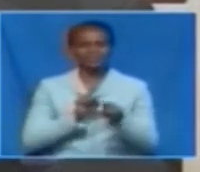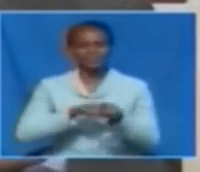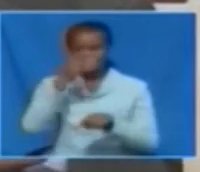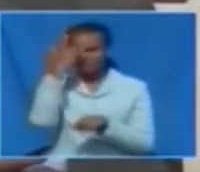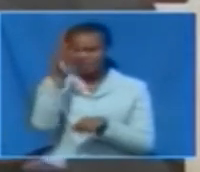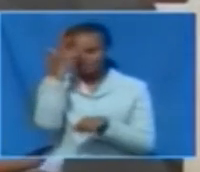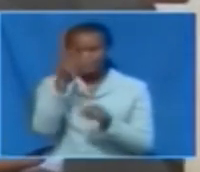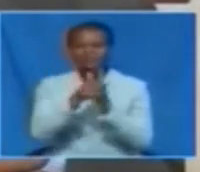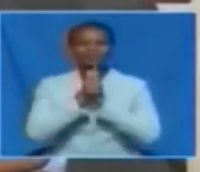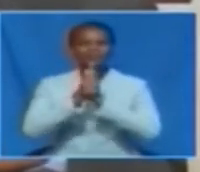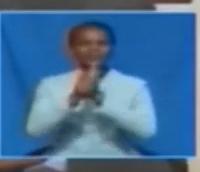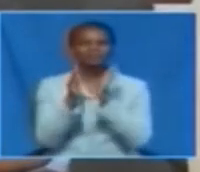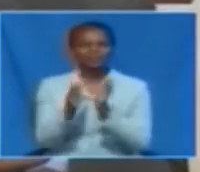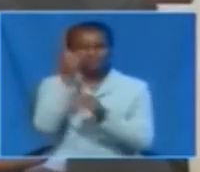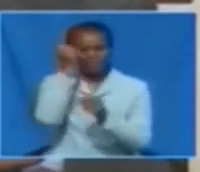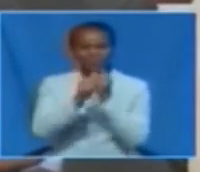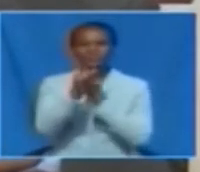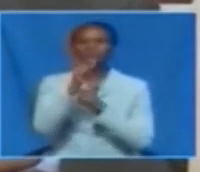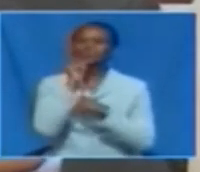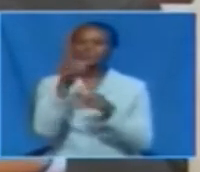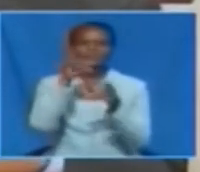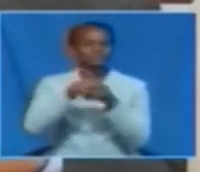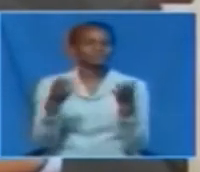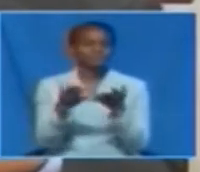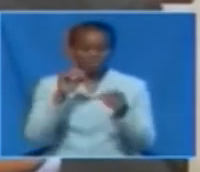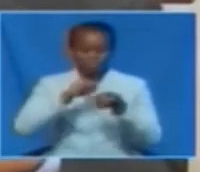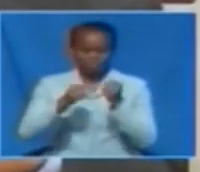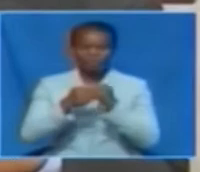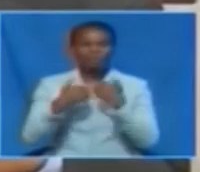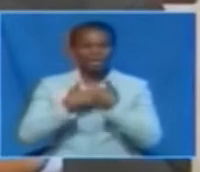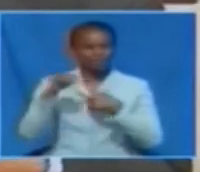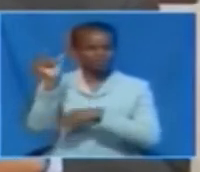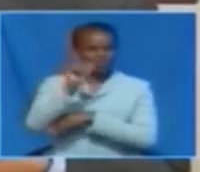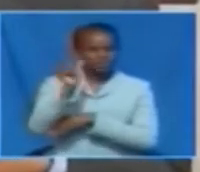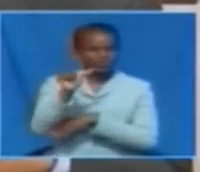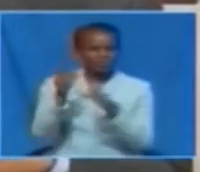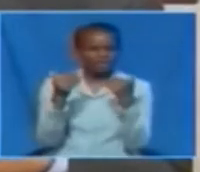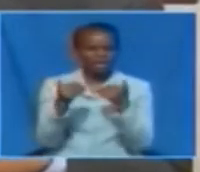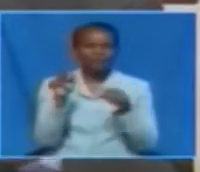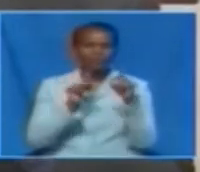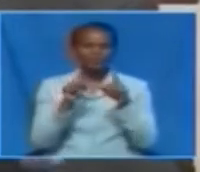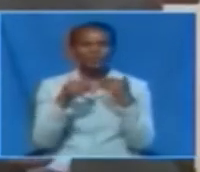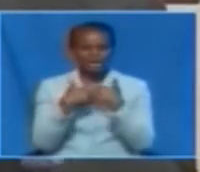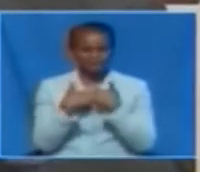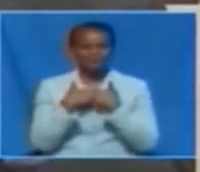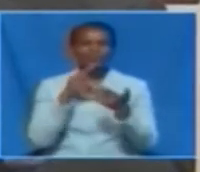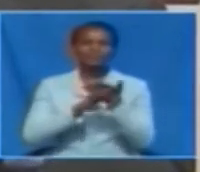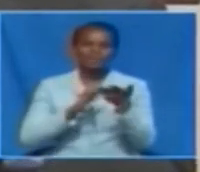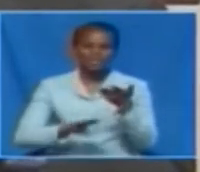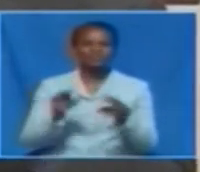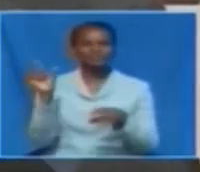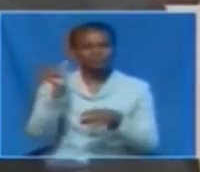that leadership just because you are not part of it. Because the problem we have in MMD now, there are people that believe they own this